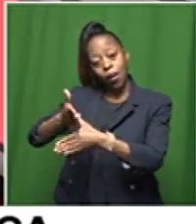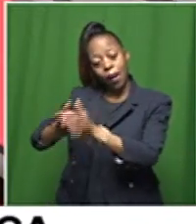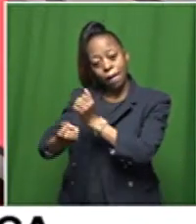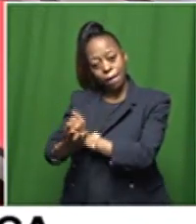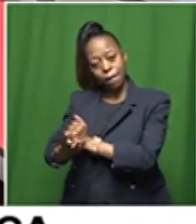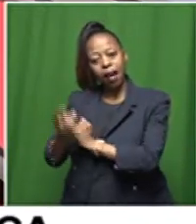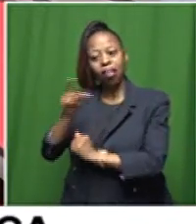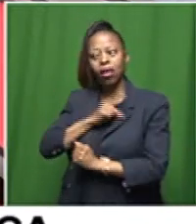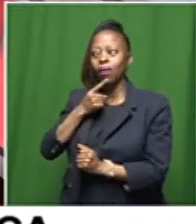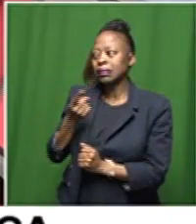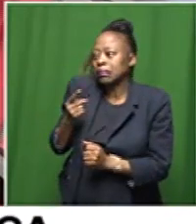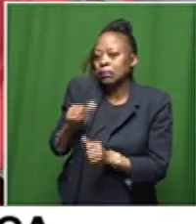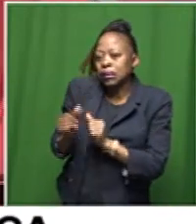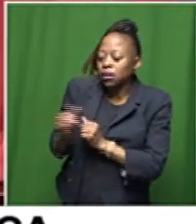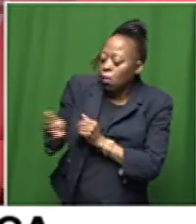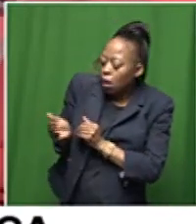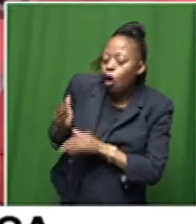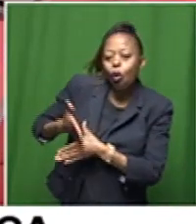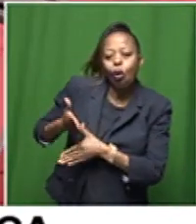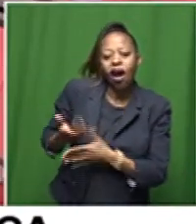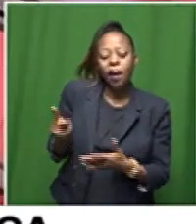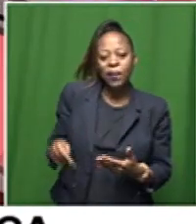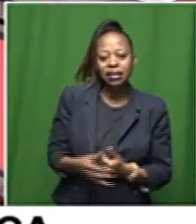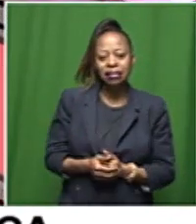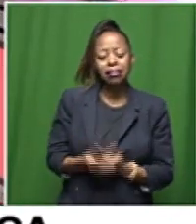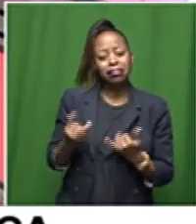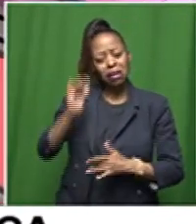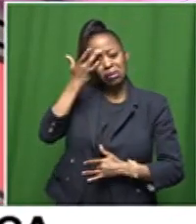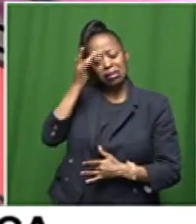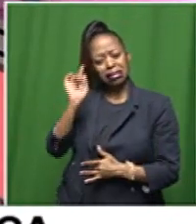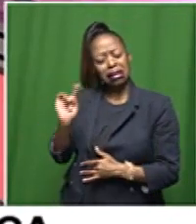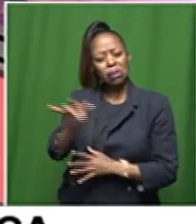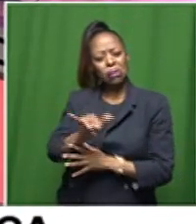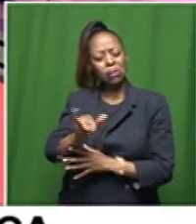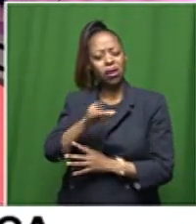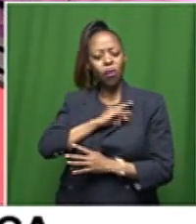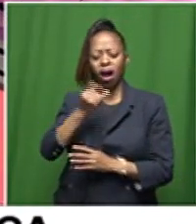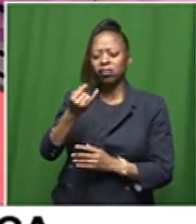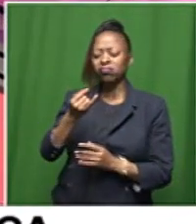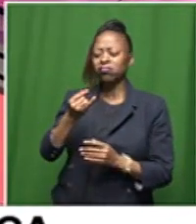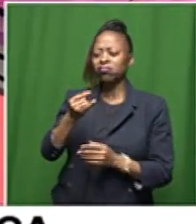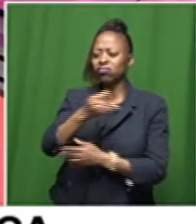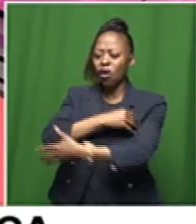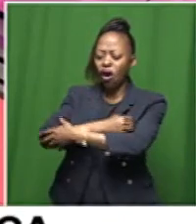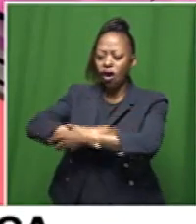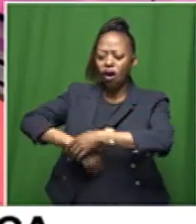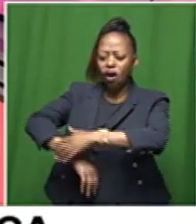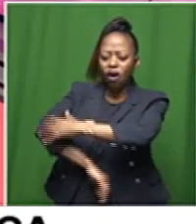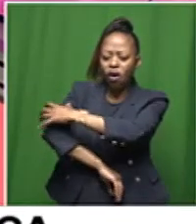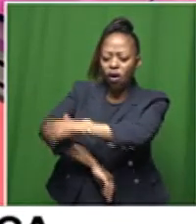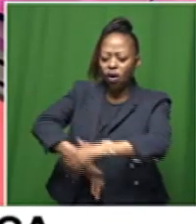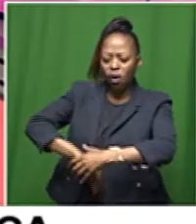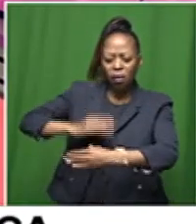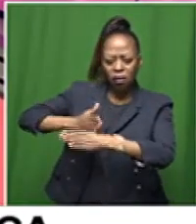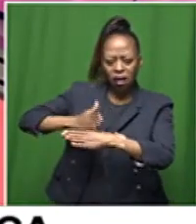why I needed to be close to work. So let's talk about your condition currently. I mean, you mentioned that the injury was to your arm. I mean, you've mentioned shoulder